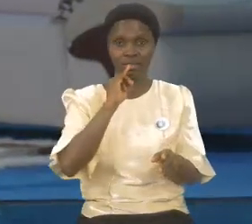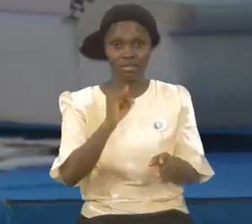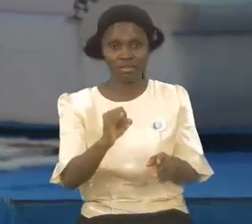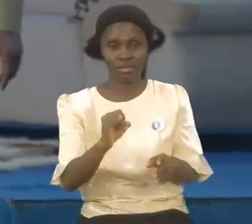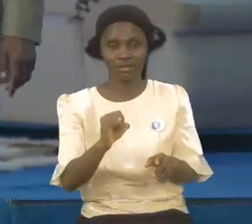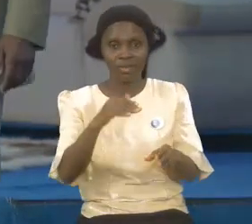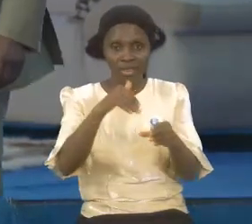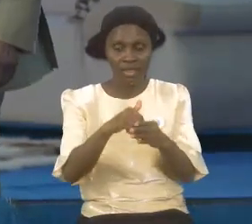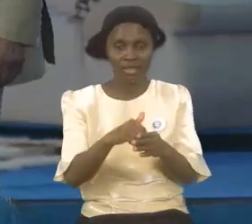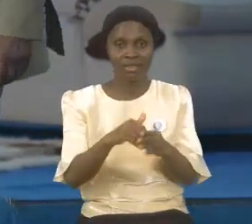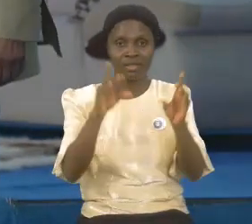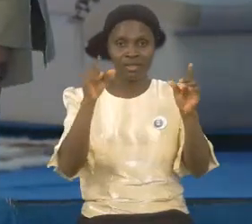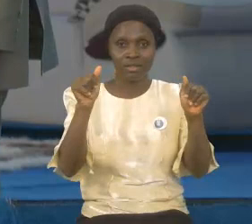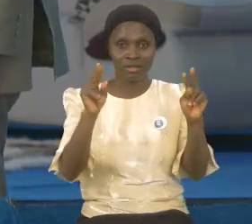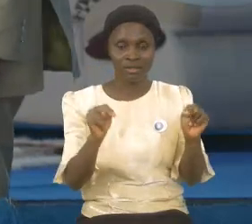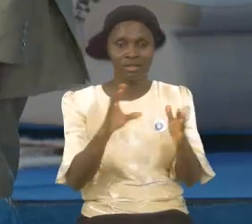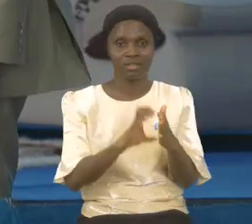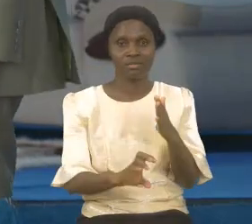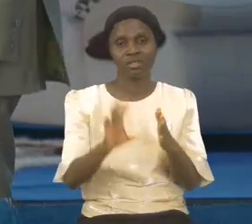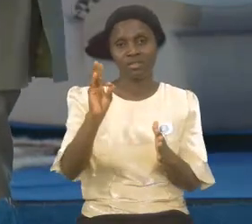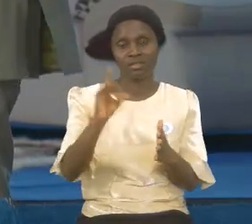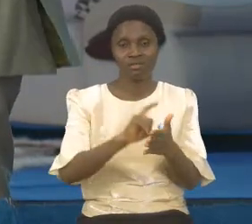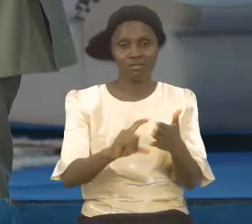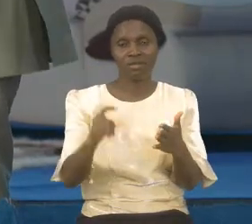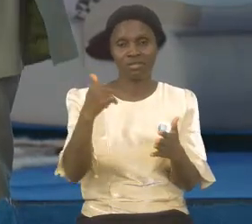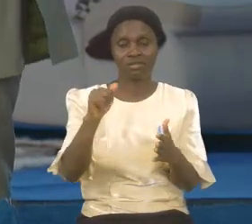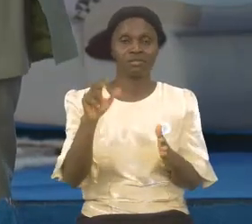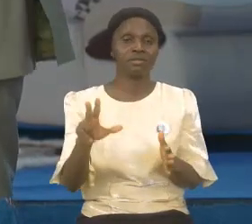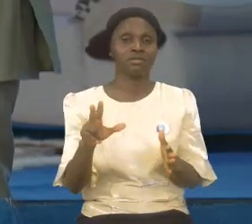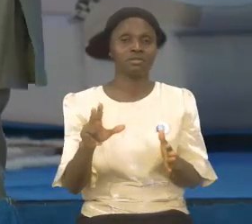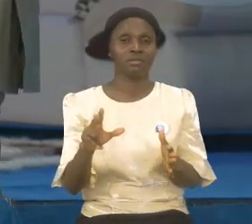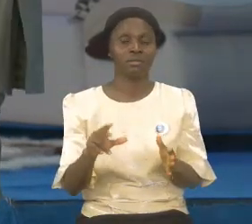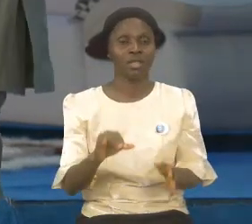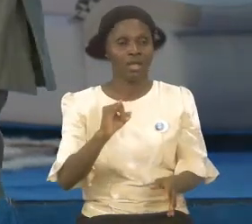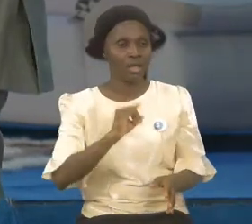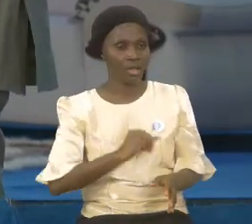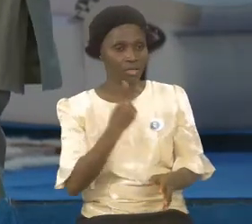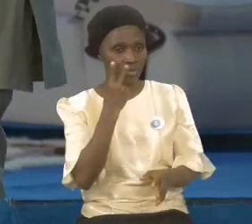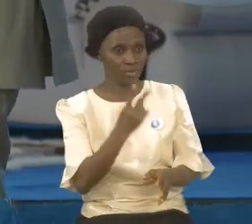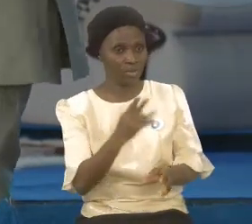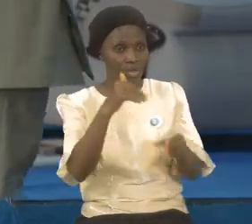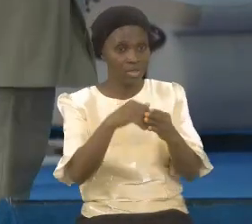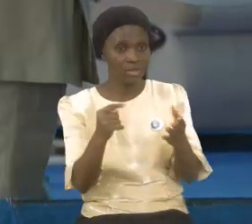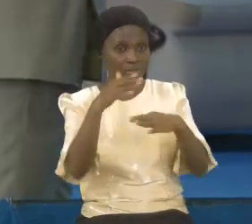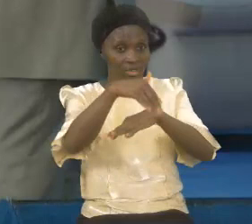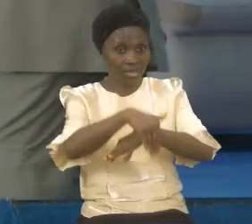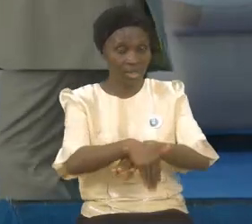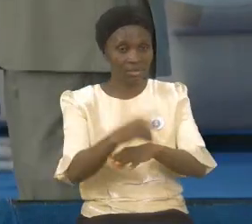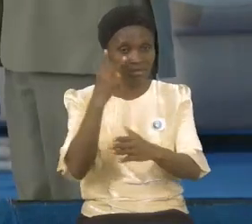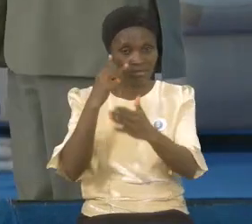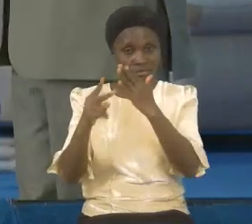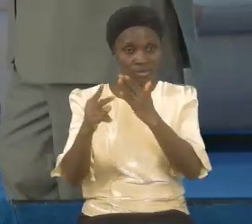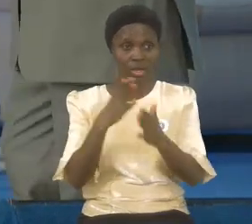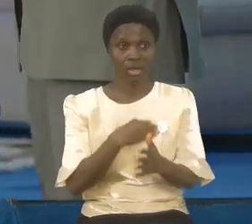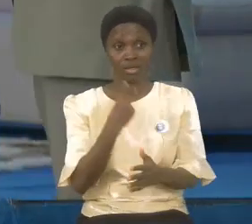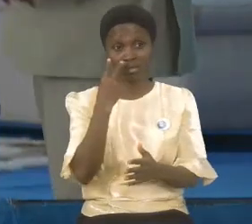in Daniel chapter 7 verse 13. I saw in the night visions, and